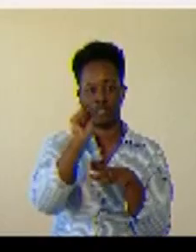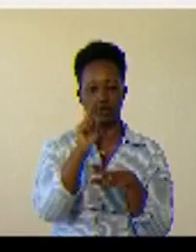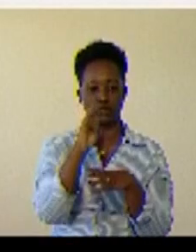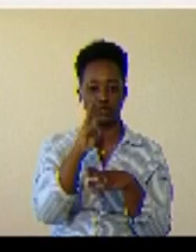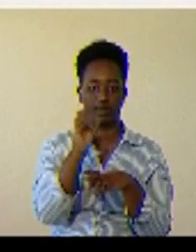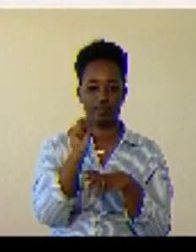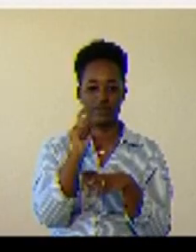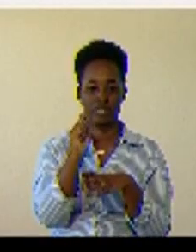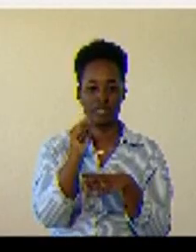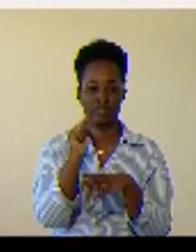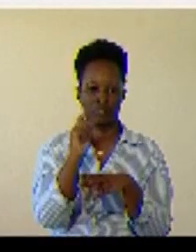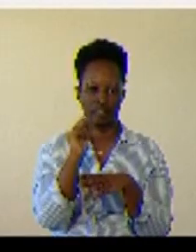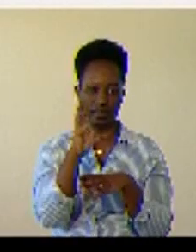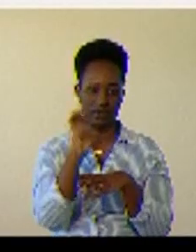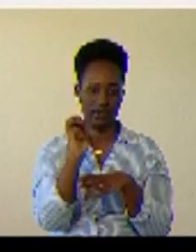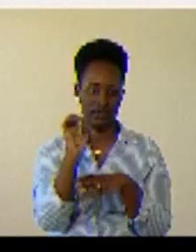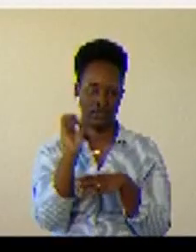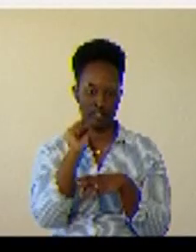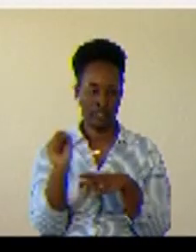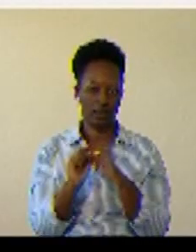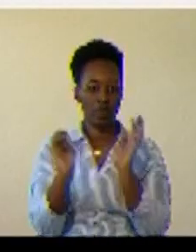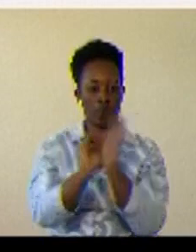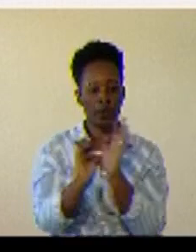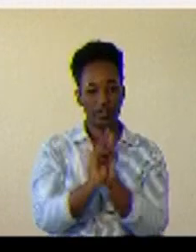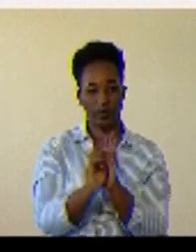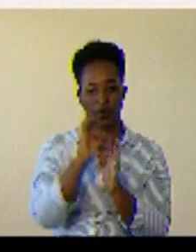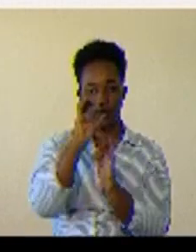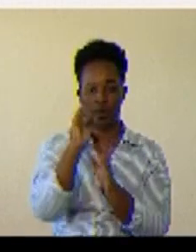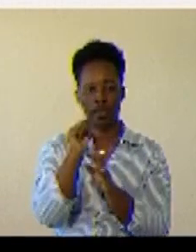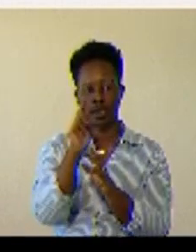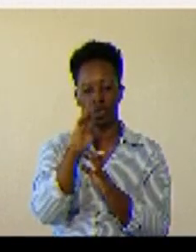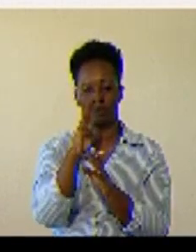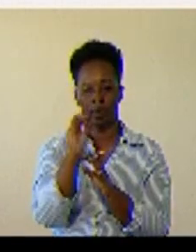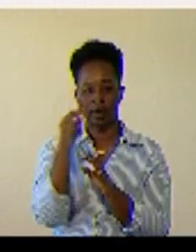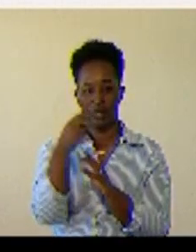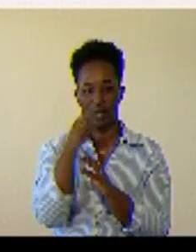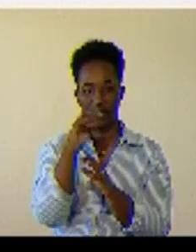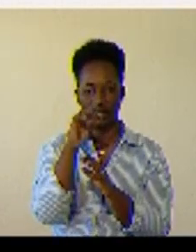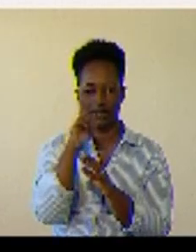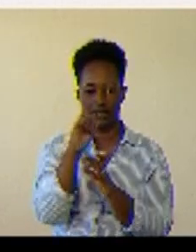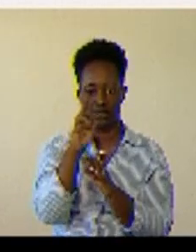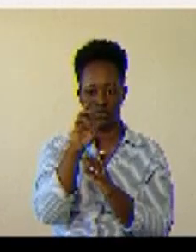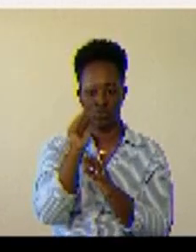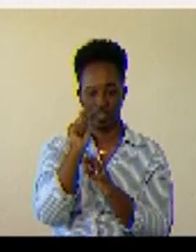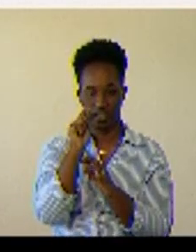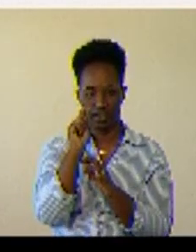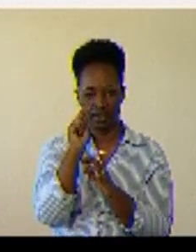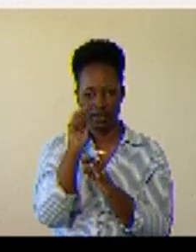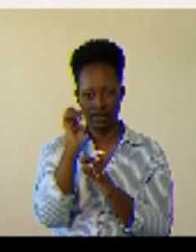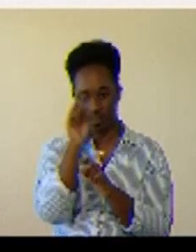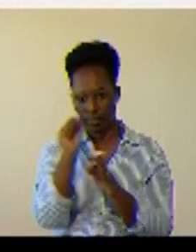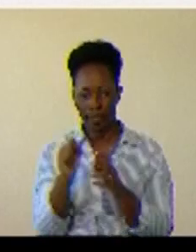carbohydrates. These are energy-giving foods. Proteins, body-building foods. Lipids, energy-giving